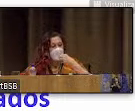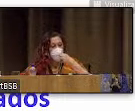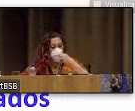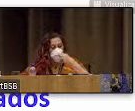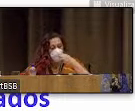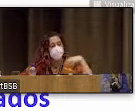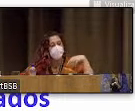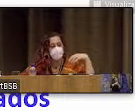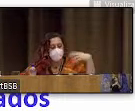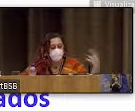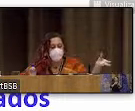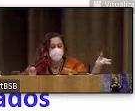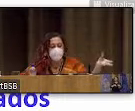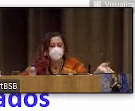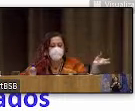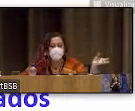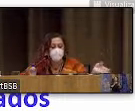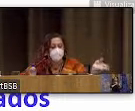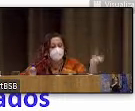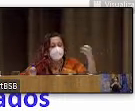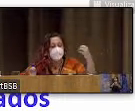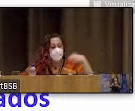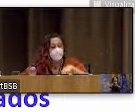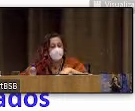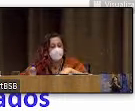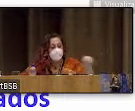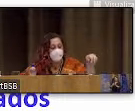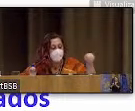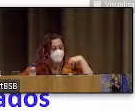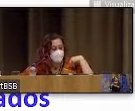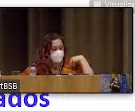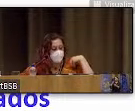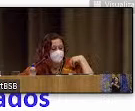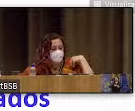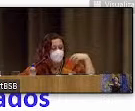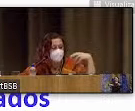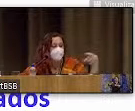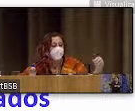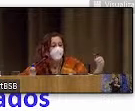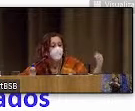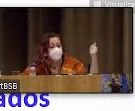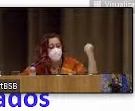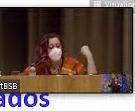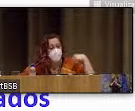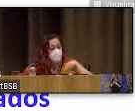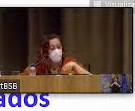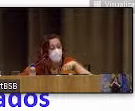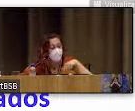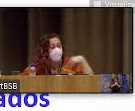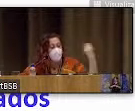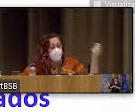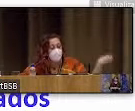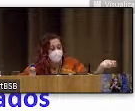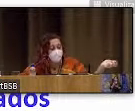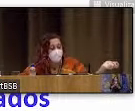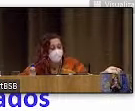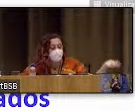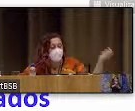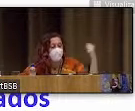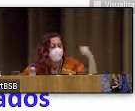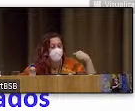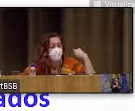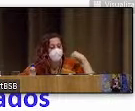the original study. It's a cohort direction specifically to evaluate these patients. The original studies